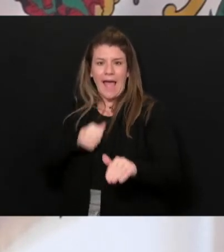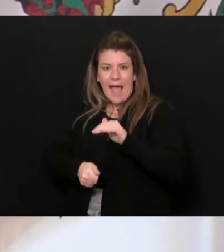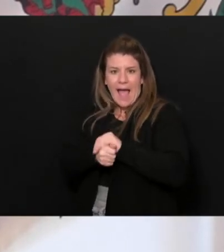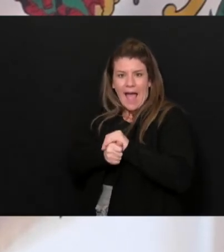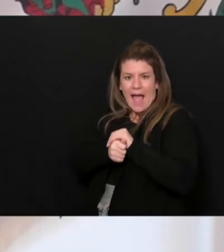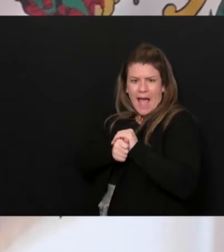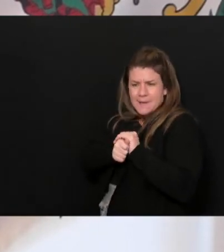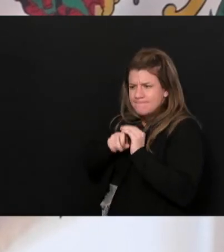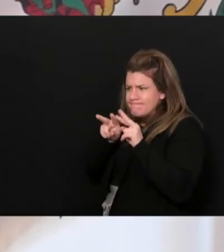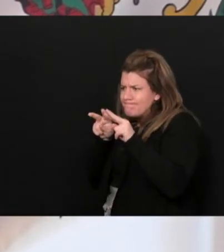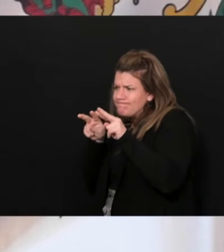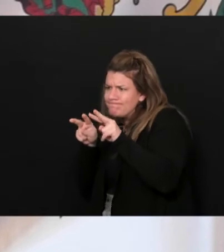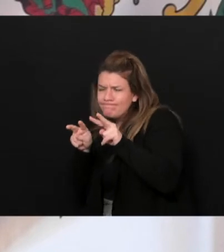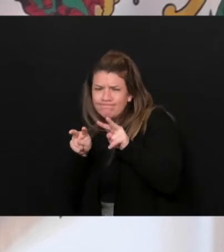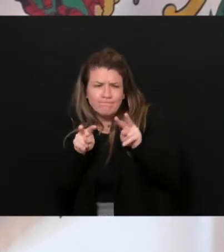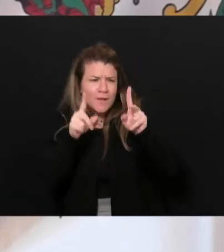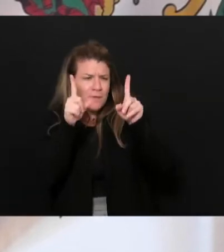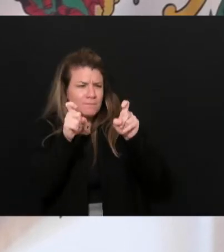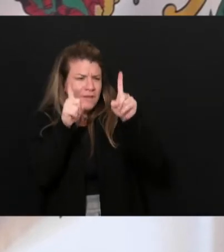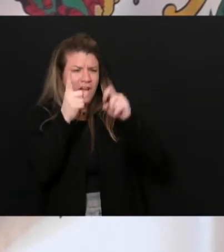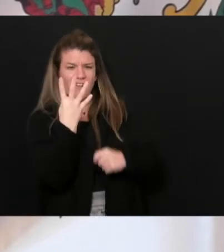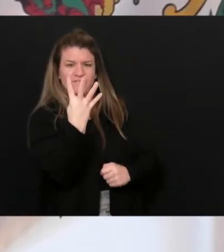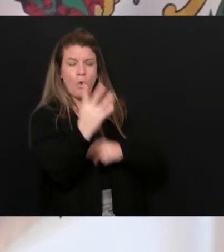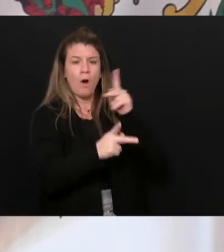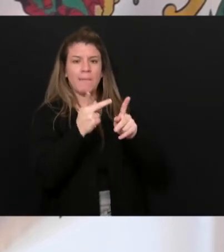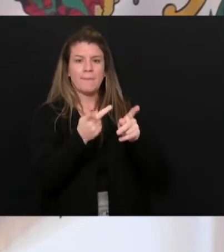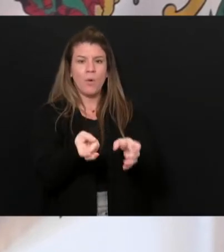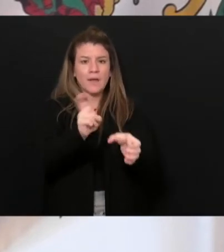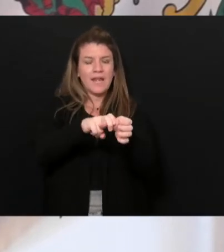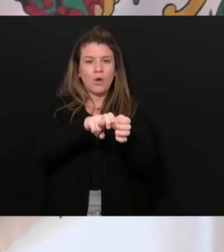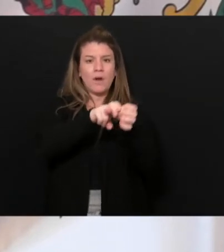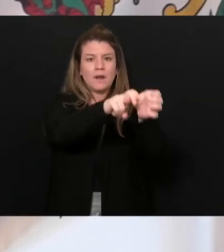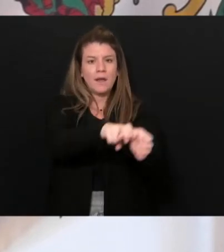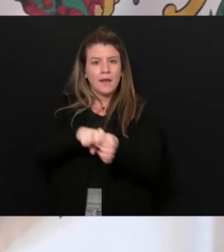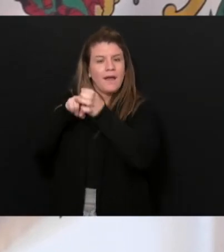a picture of 4 people getting on a ski lift that didn't know each other,